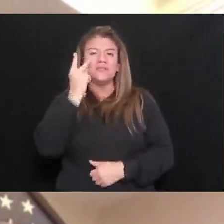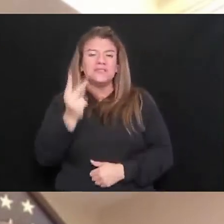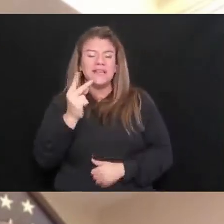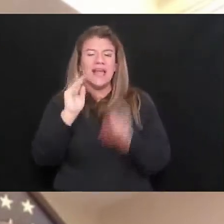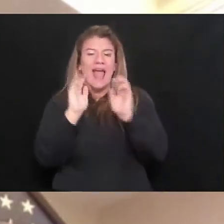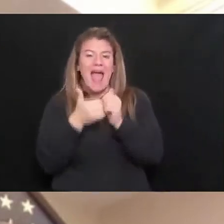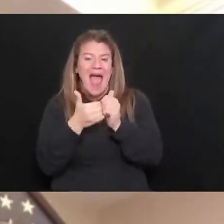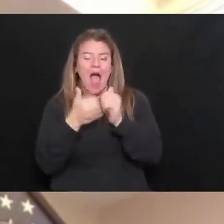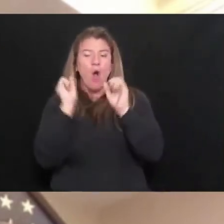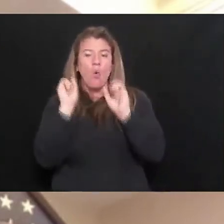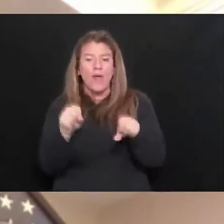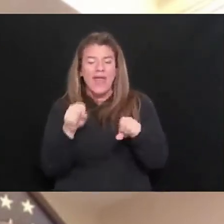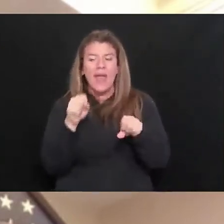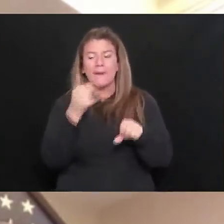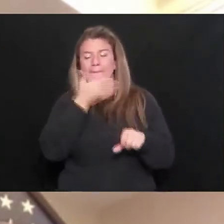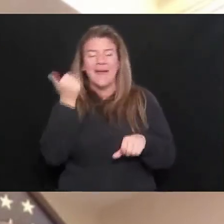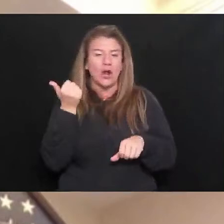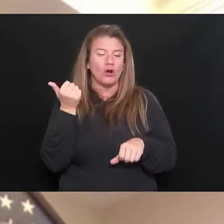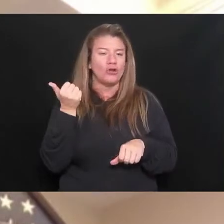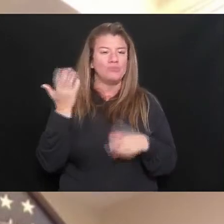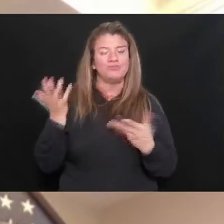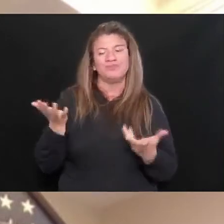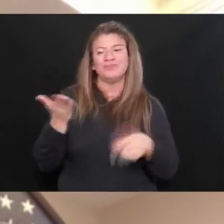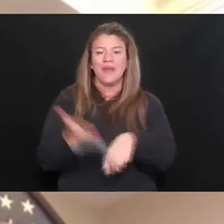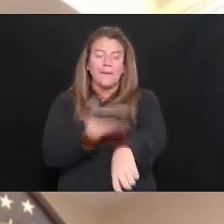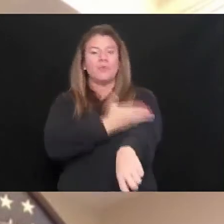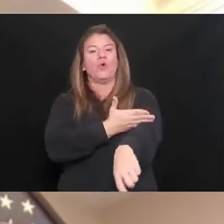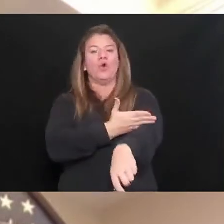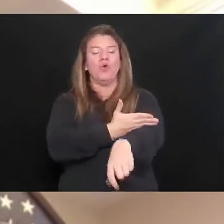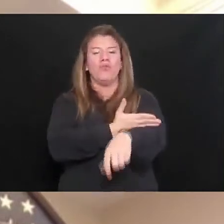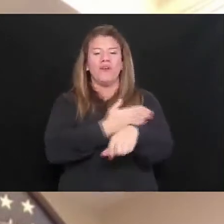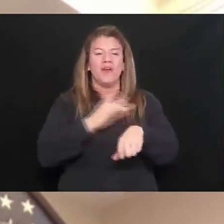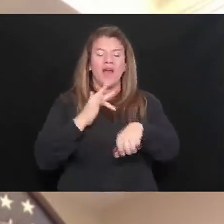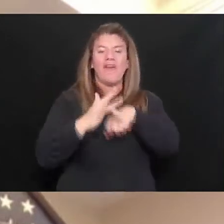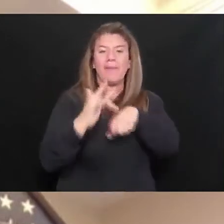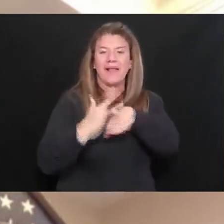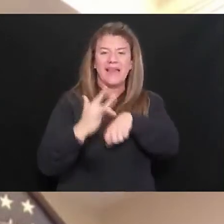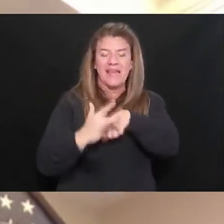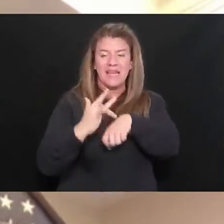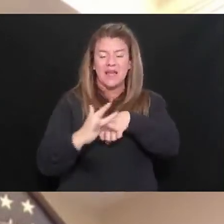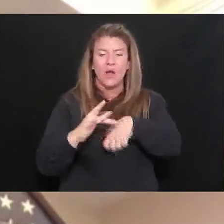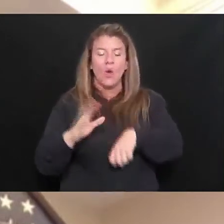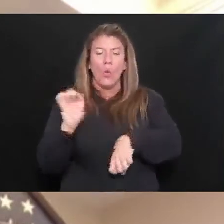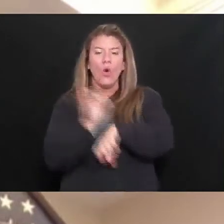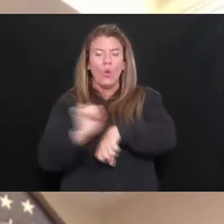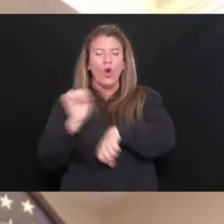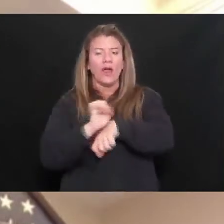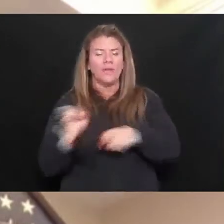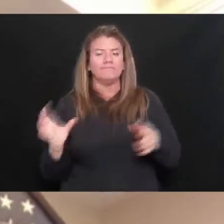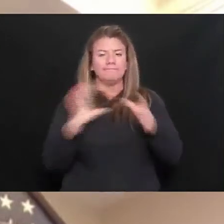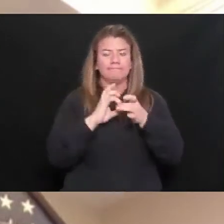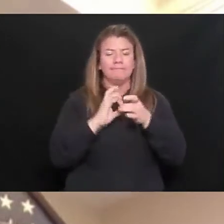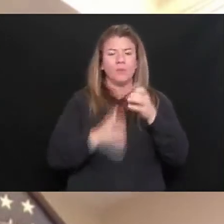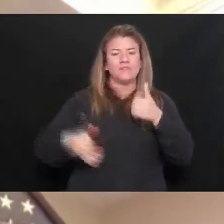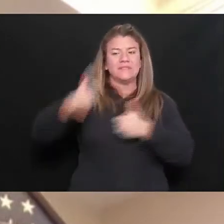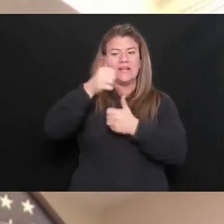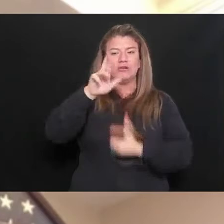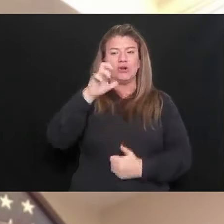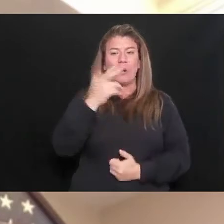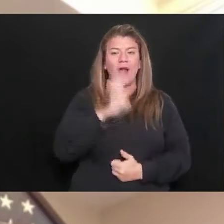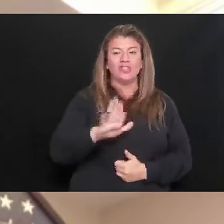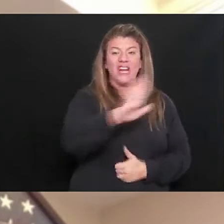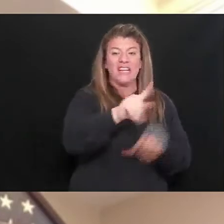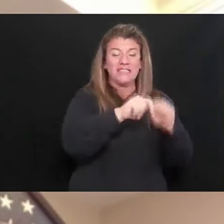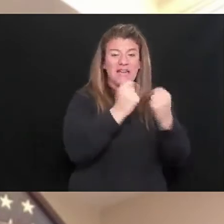can better make those available, and we'll be working with Secretary Crouch and the team